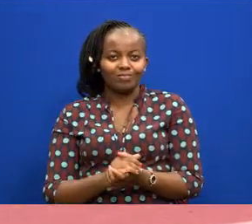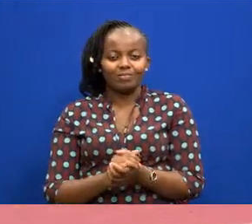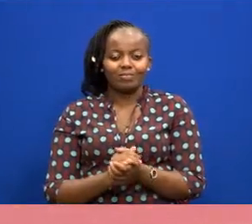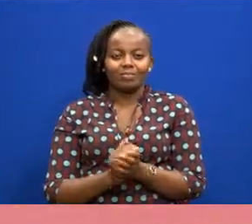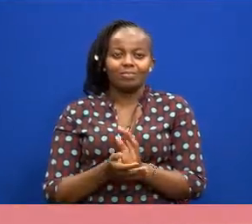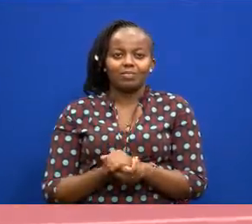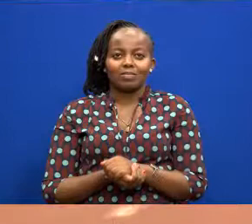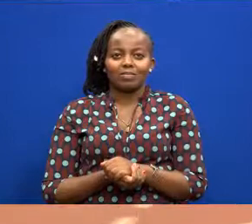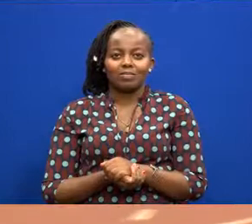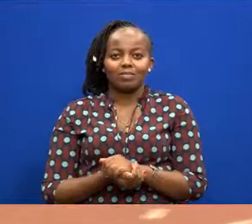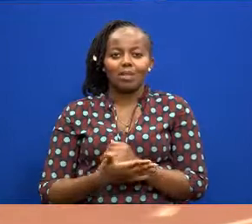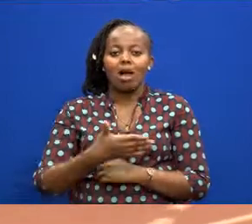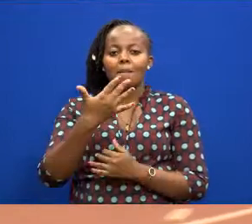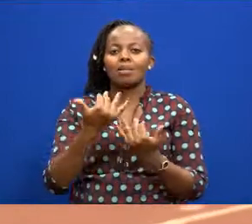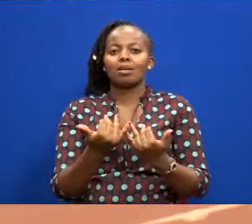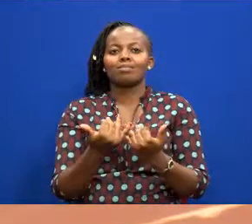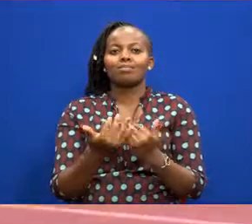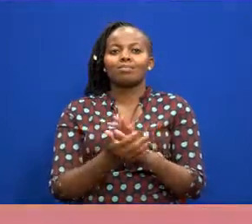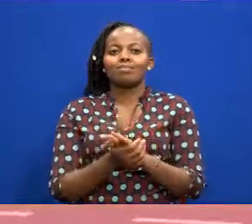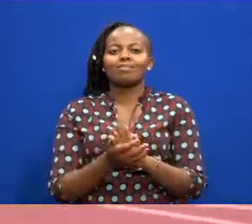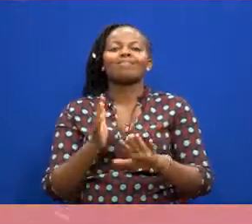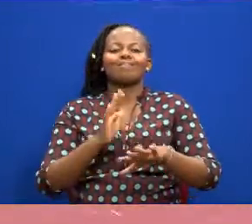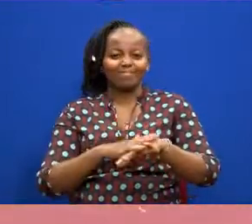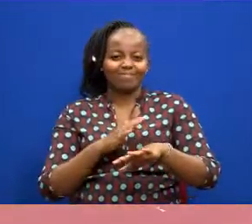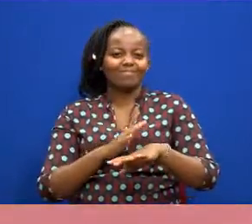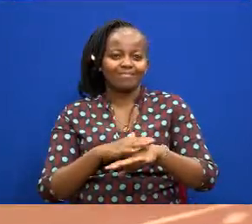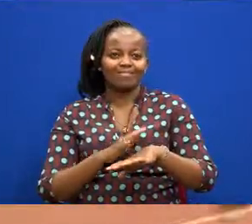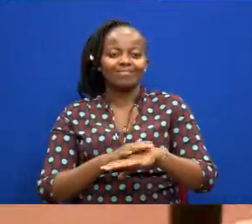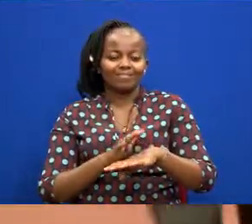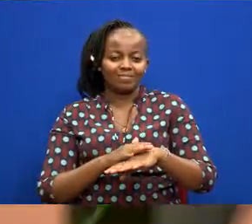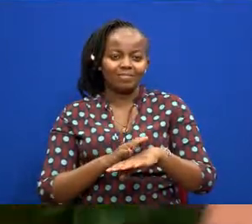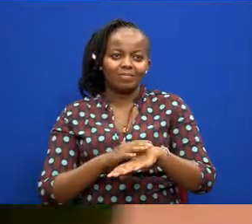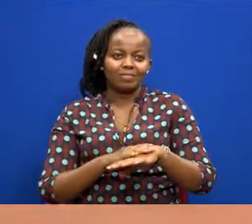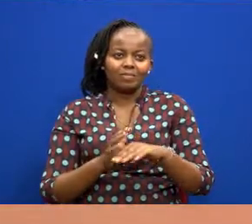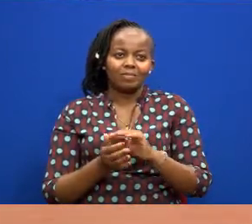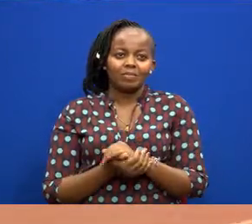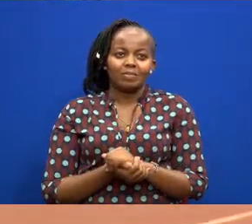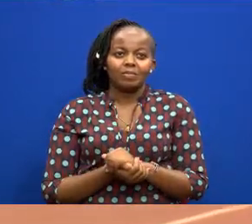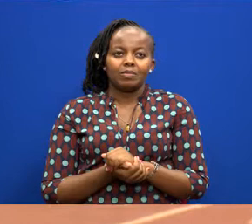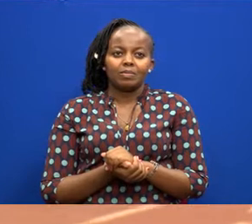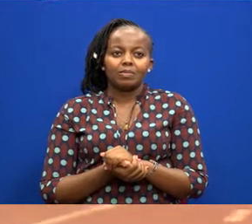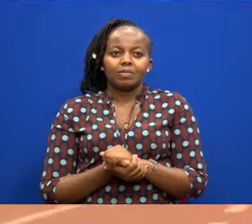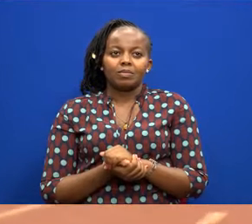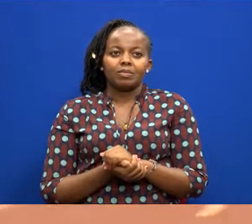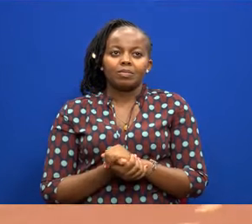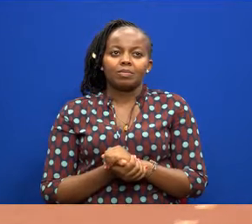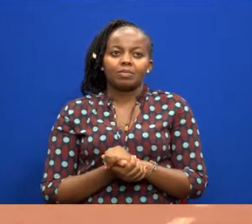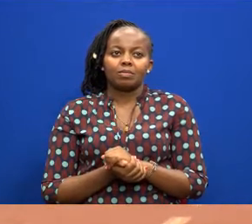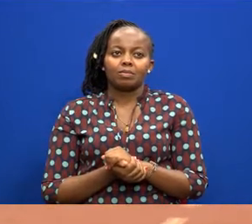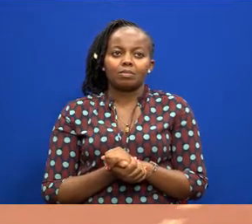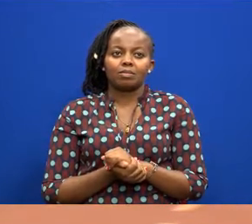Up. Down, down, down. Up, up, up, up. Powerful. Good.